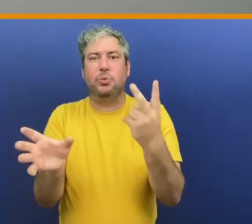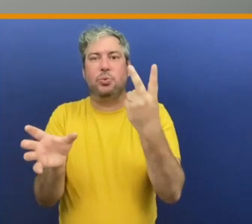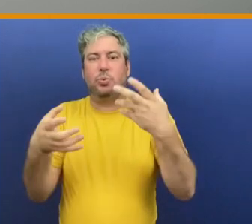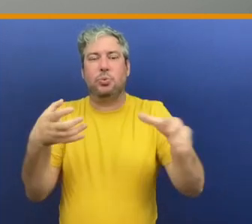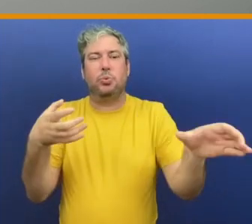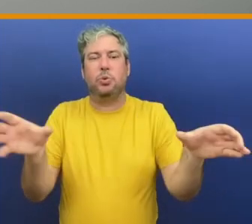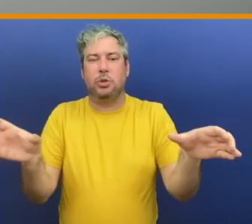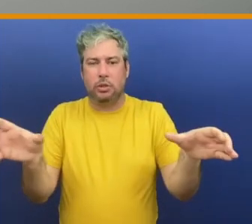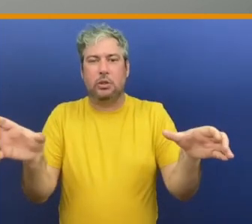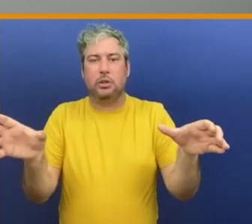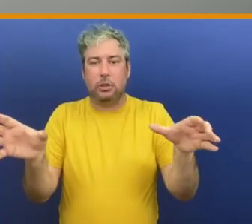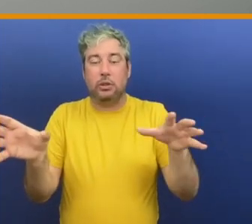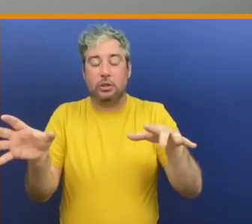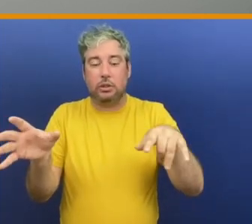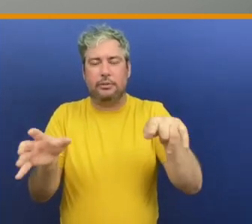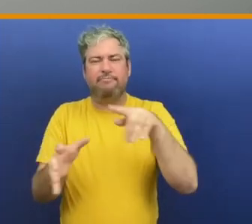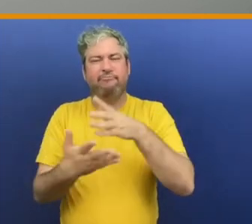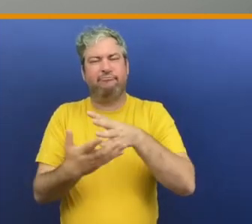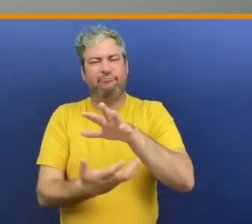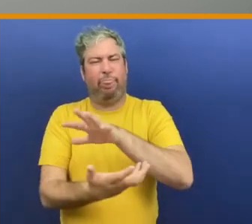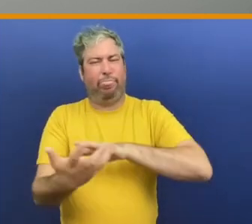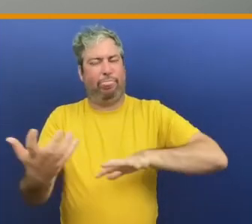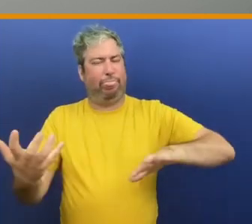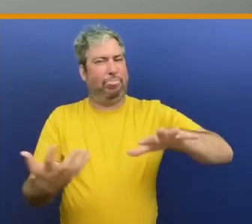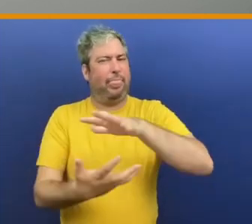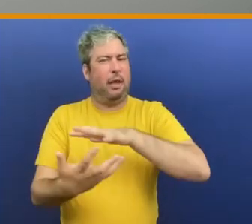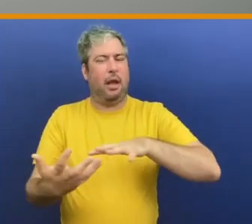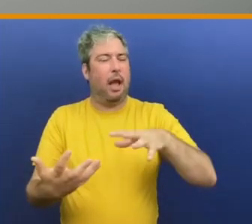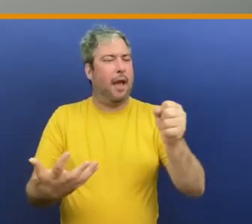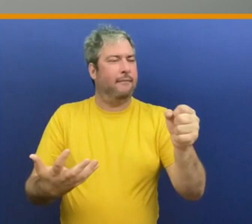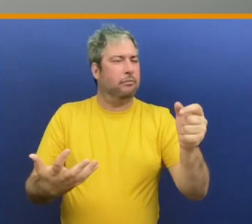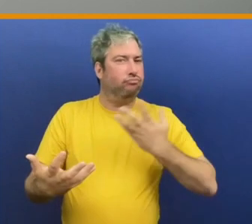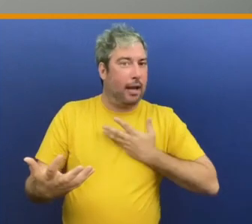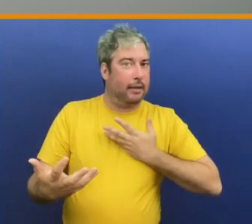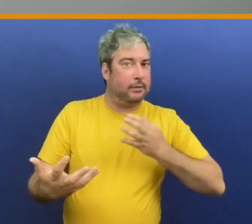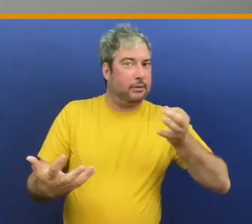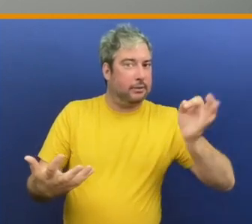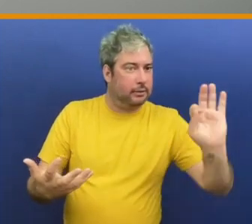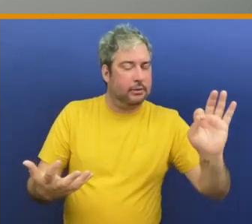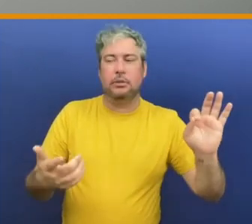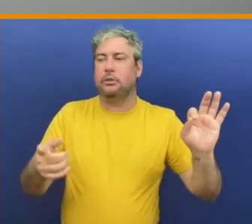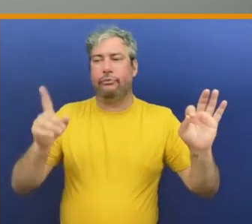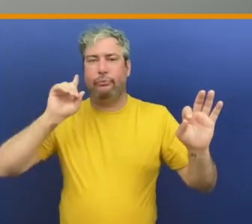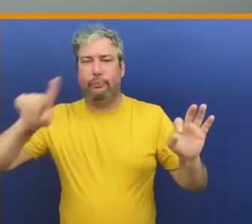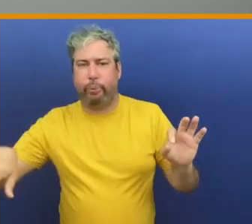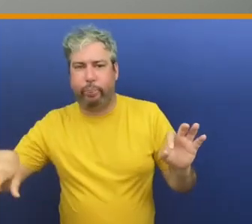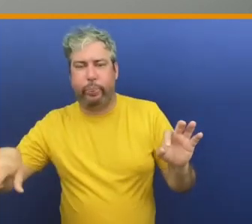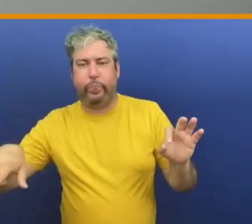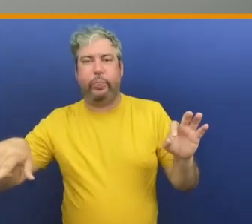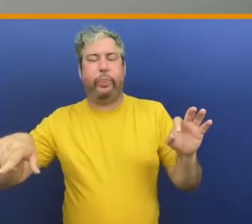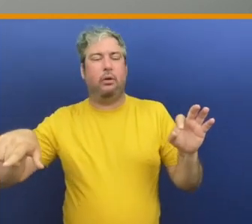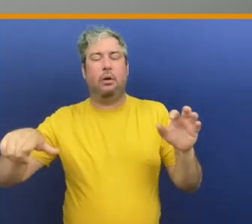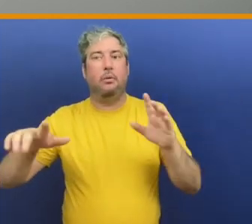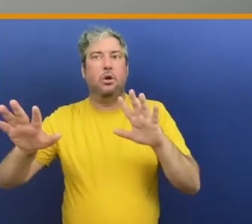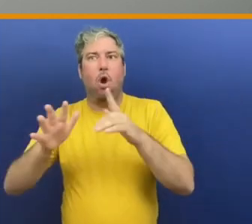special rights, others get completely ignored by accident because there are no proper processes for keeping them in the loop. And